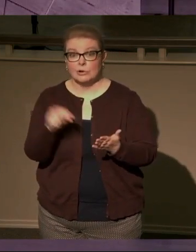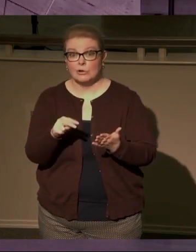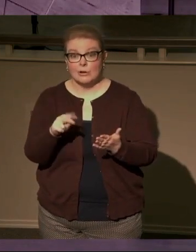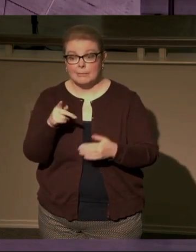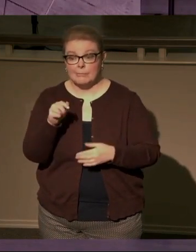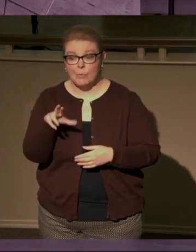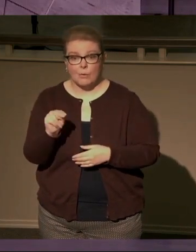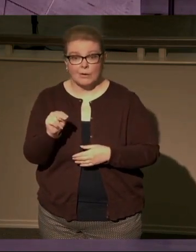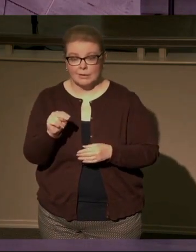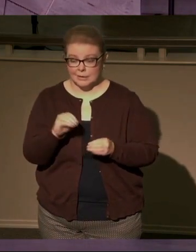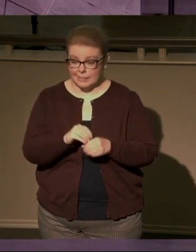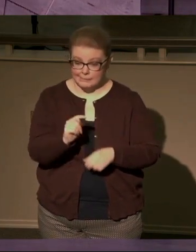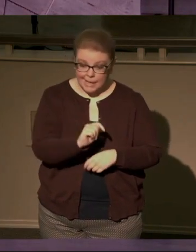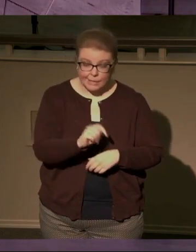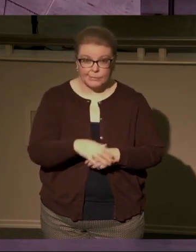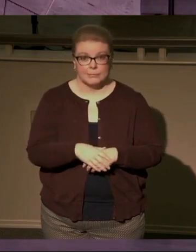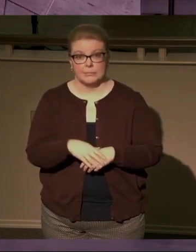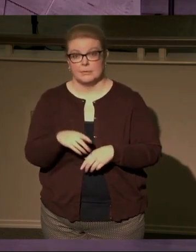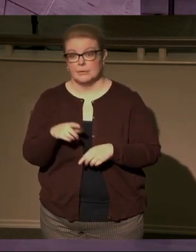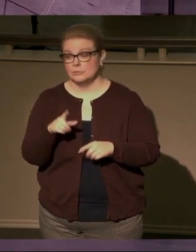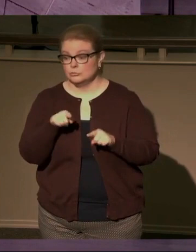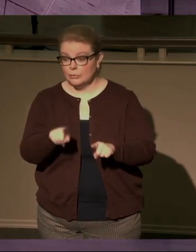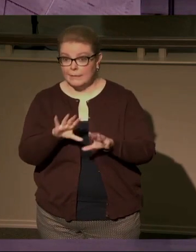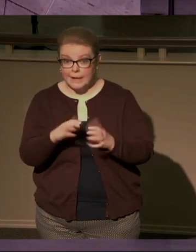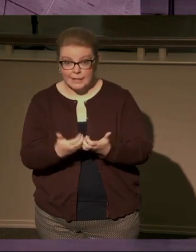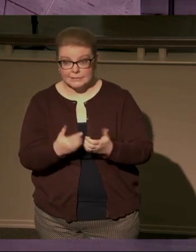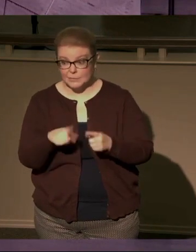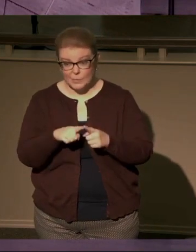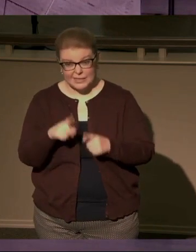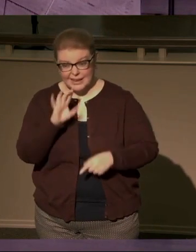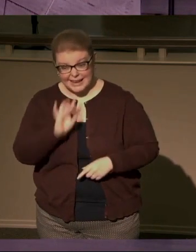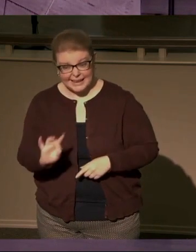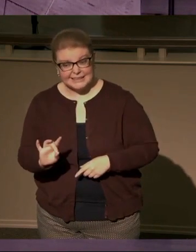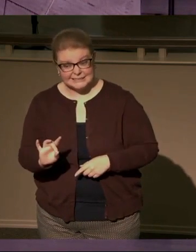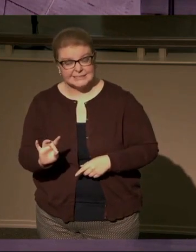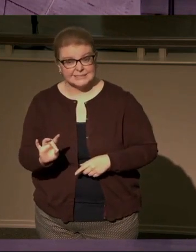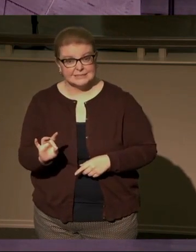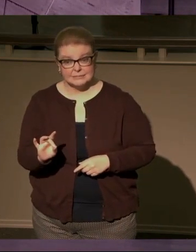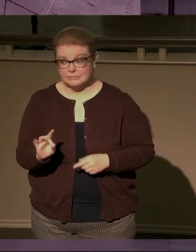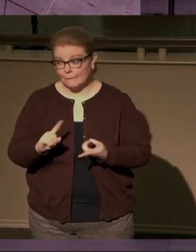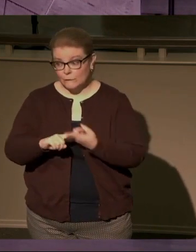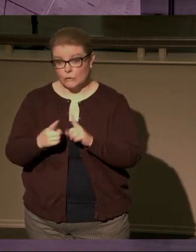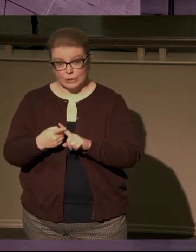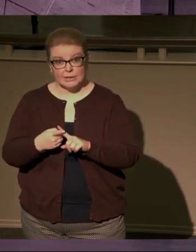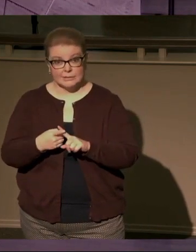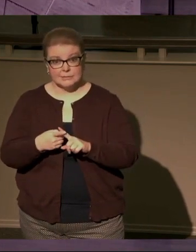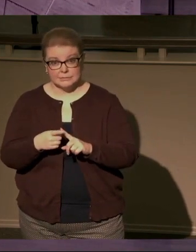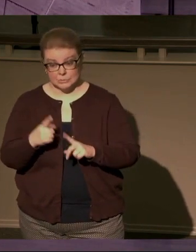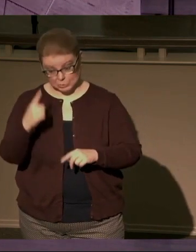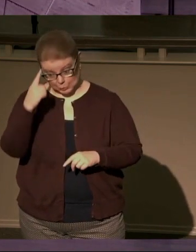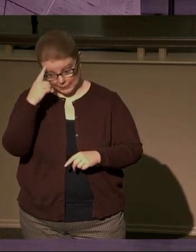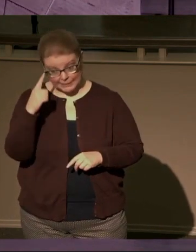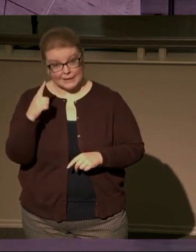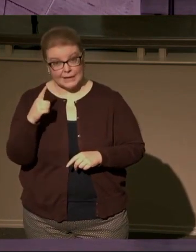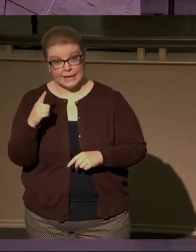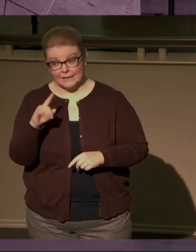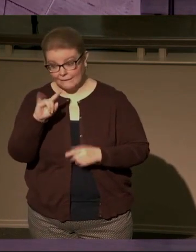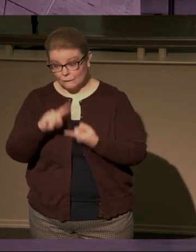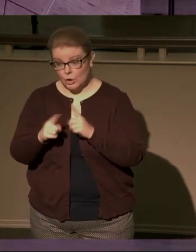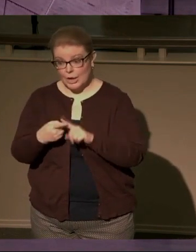bathroom, during the class time, when they're 8 years old? Their friends. And do you think they're keeping that to